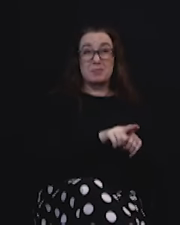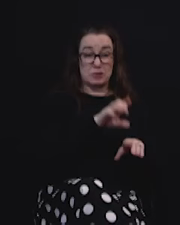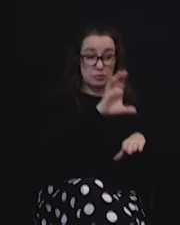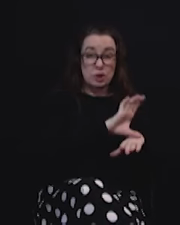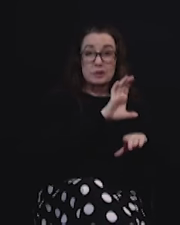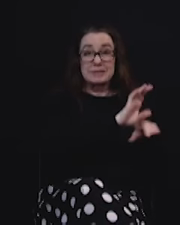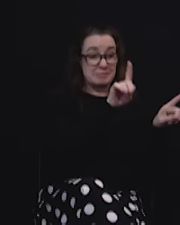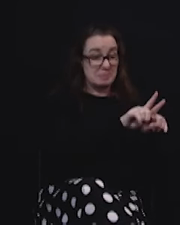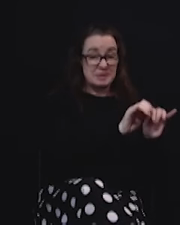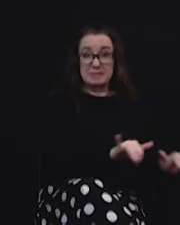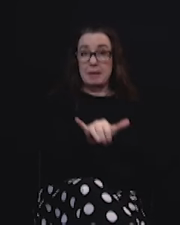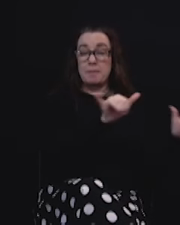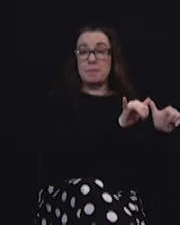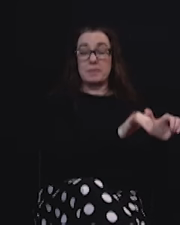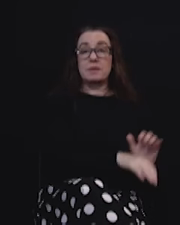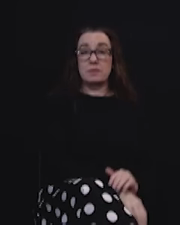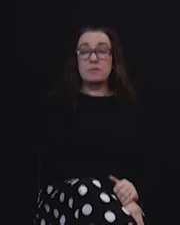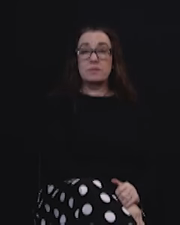churches.